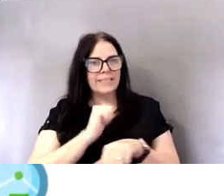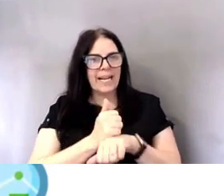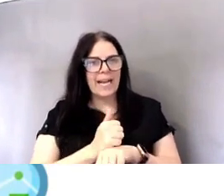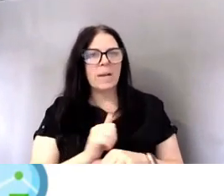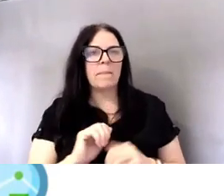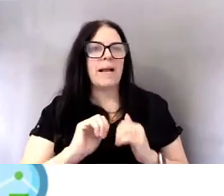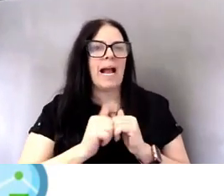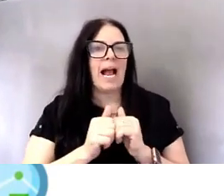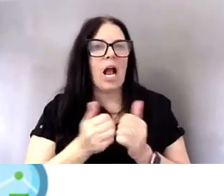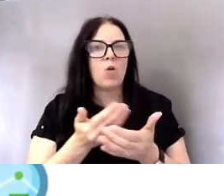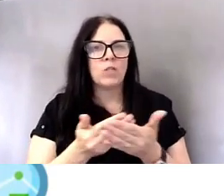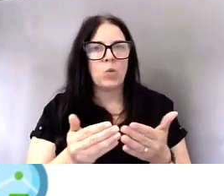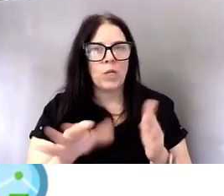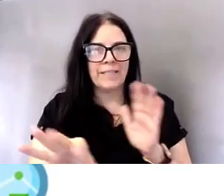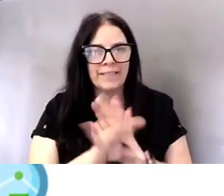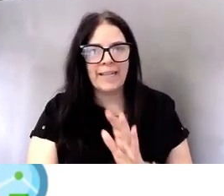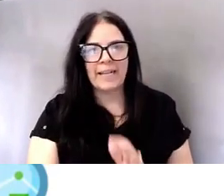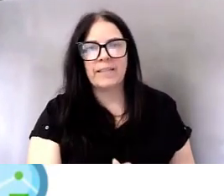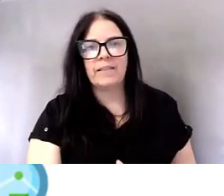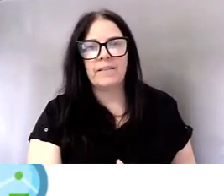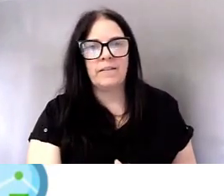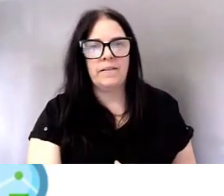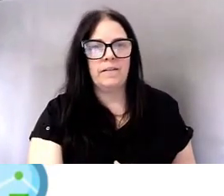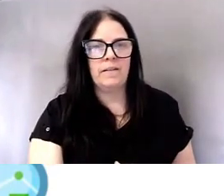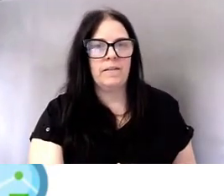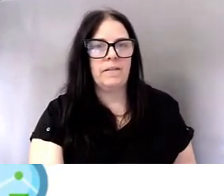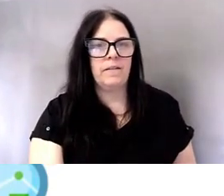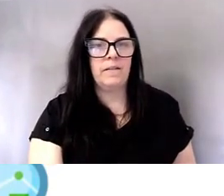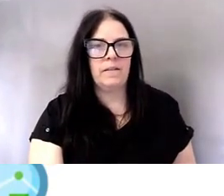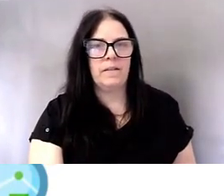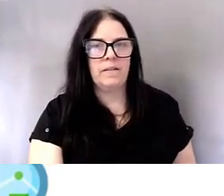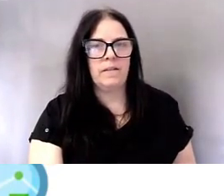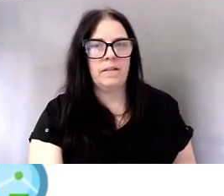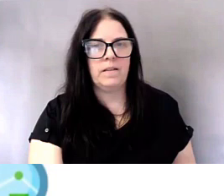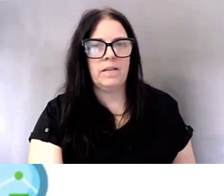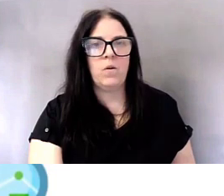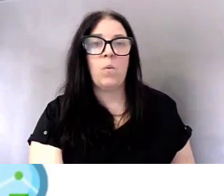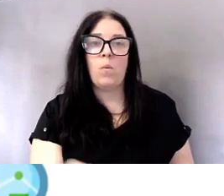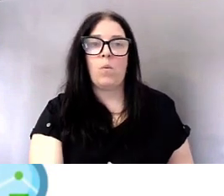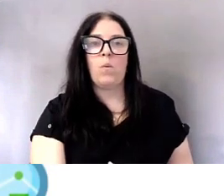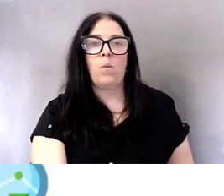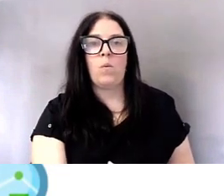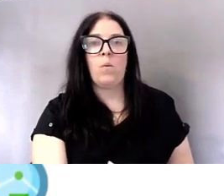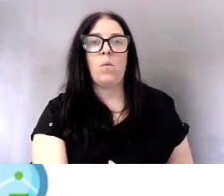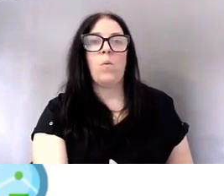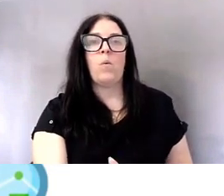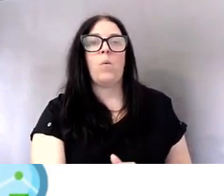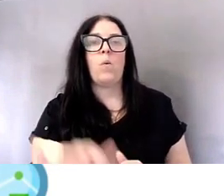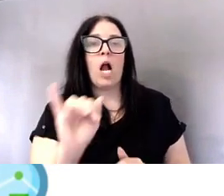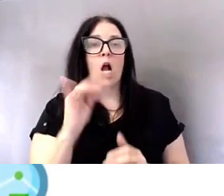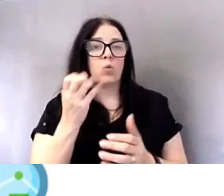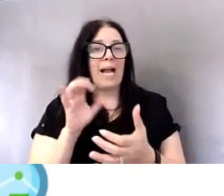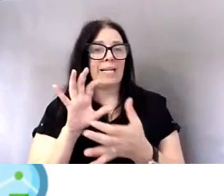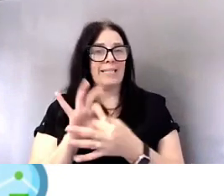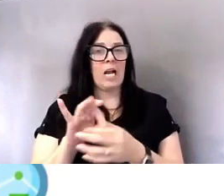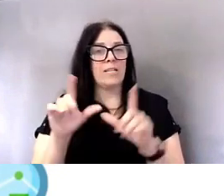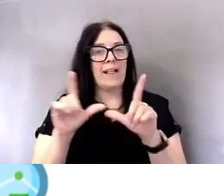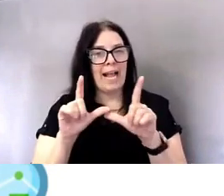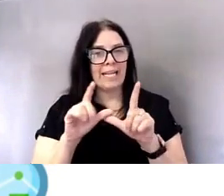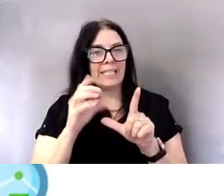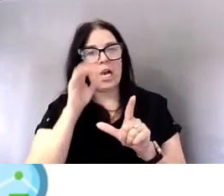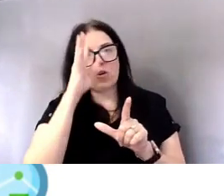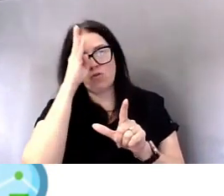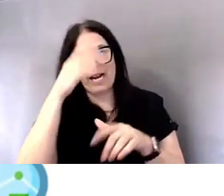the resources were selected. And we also want to touch on the licensing or Creative Commons licensing and the criteria that